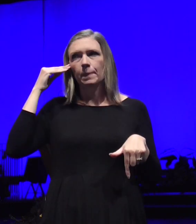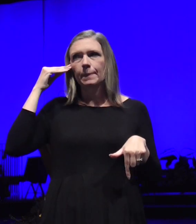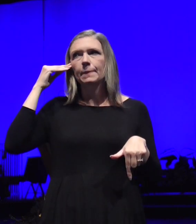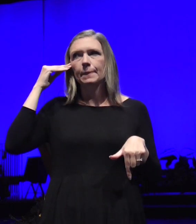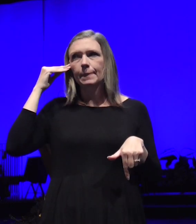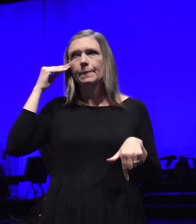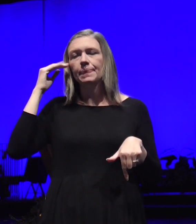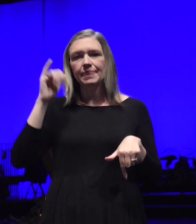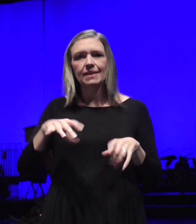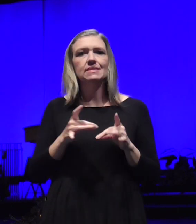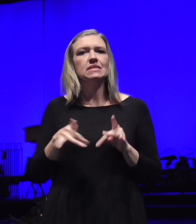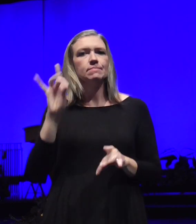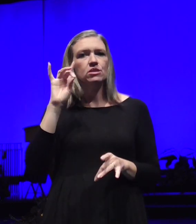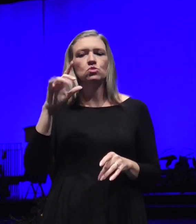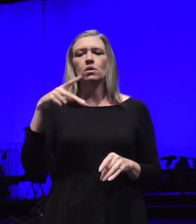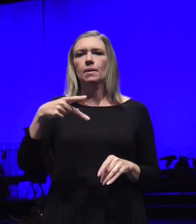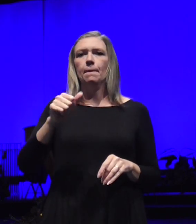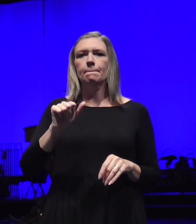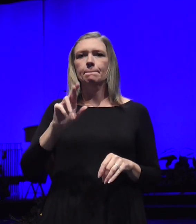the spiritual paradigm.